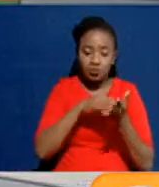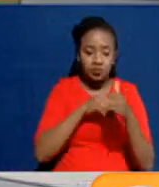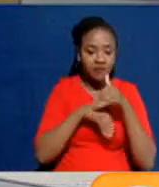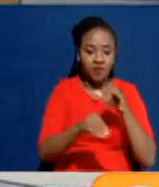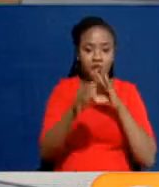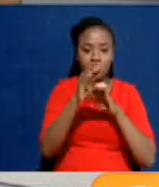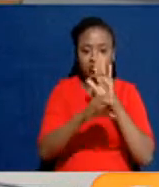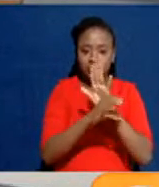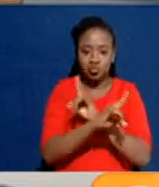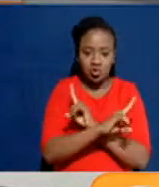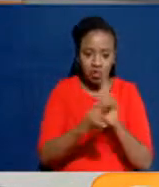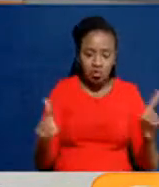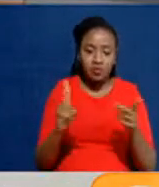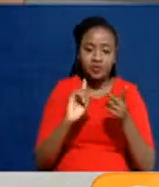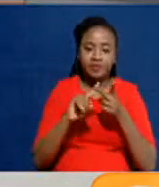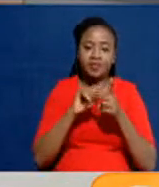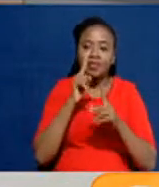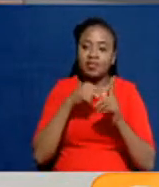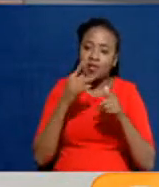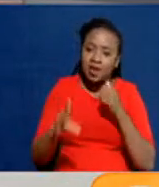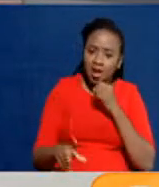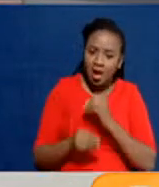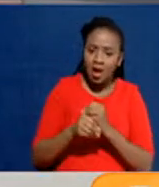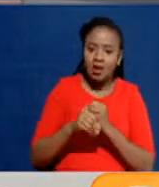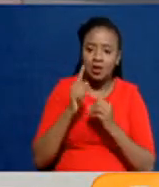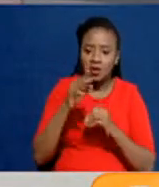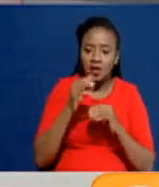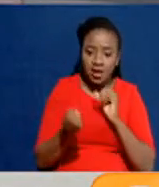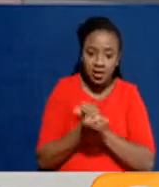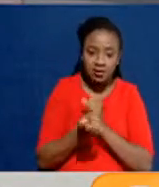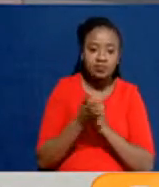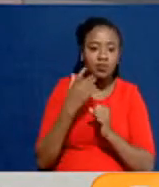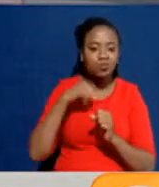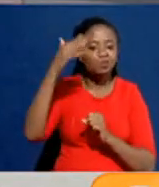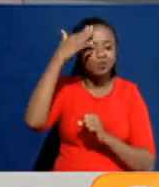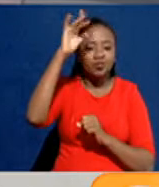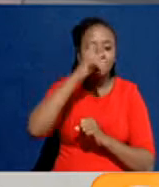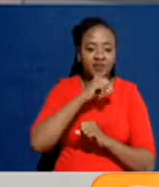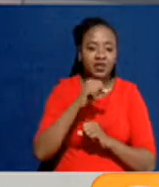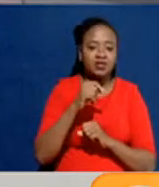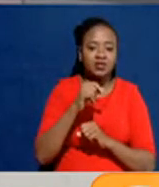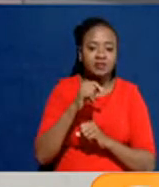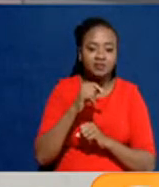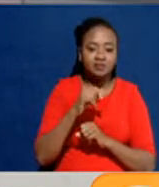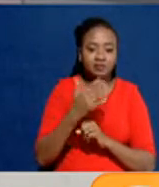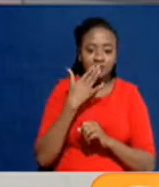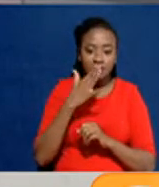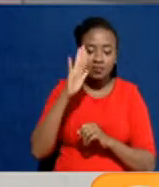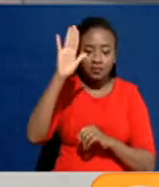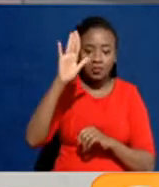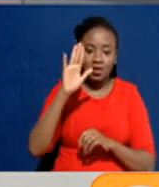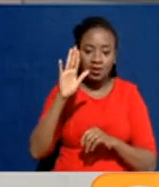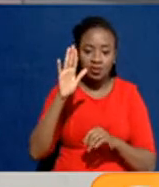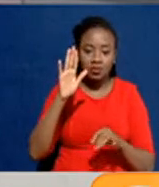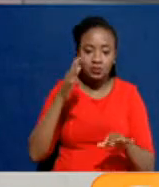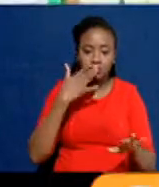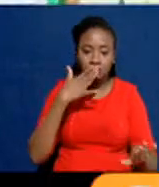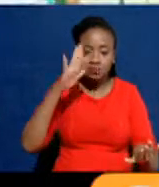they expressed their awareness of that swearing in of some 51, of some